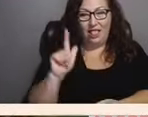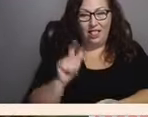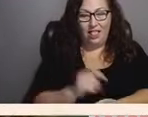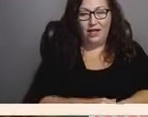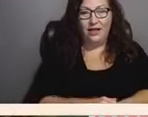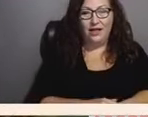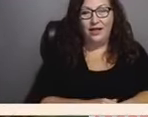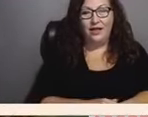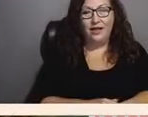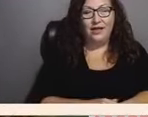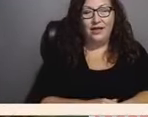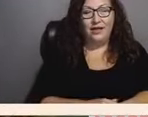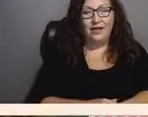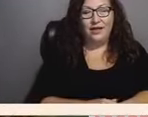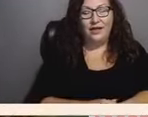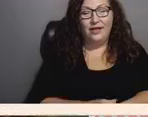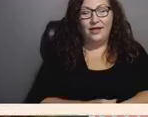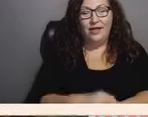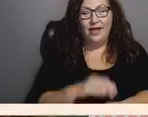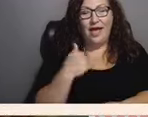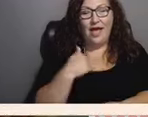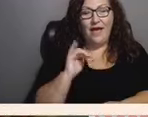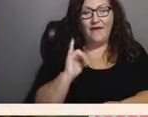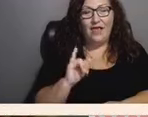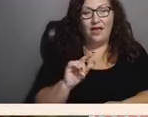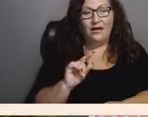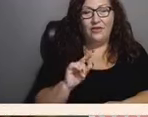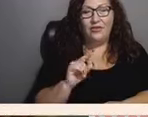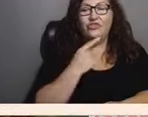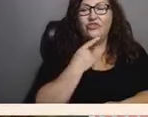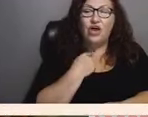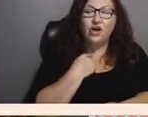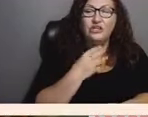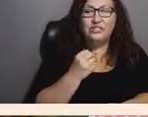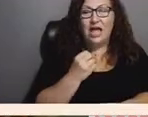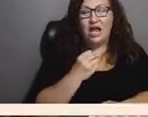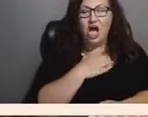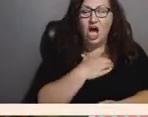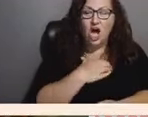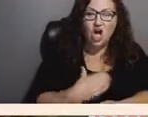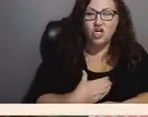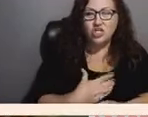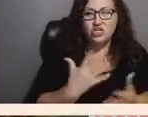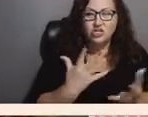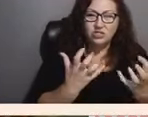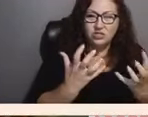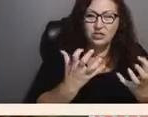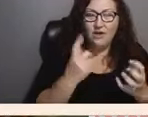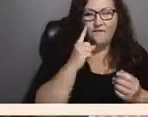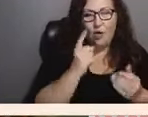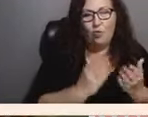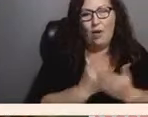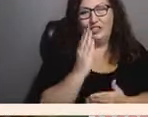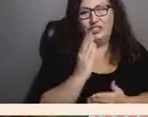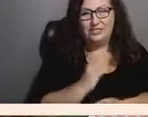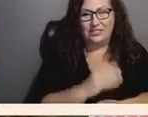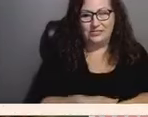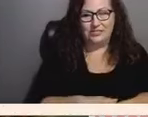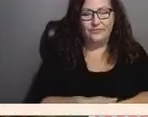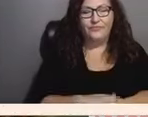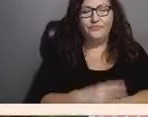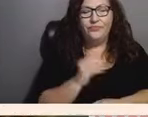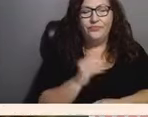how that thirst and hunger and thirst for righteousness in your